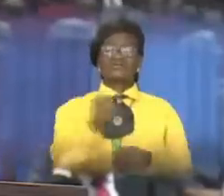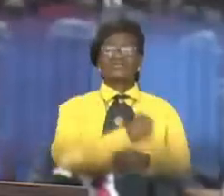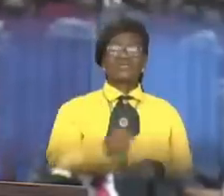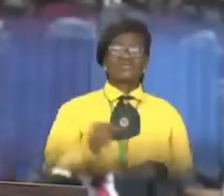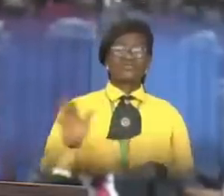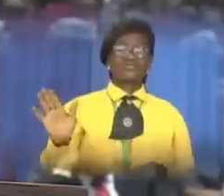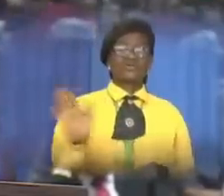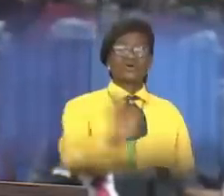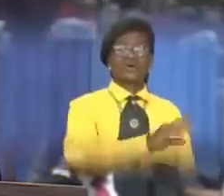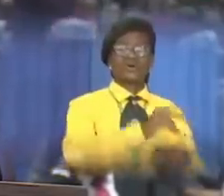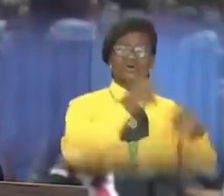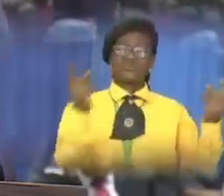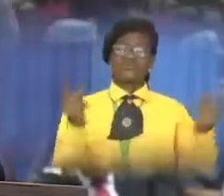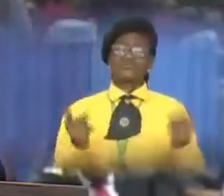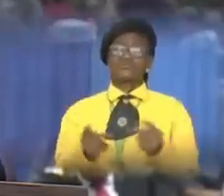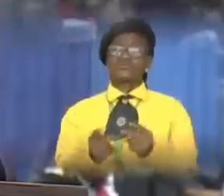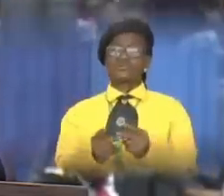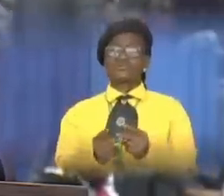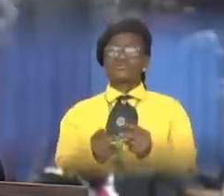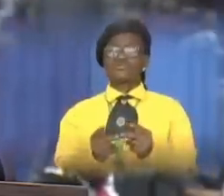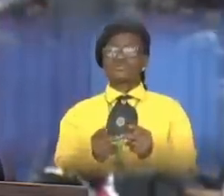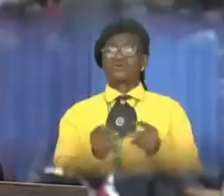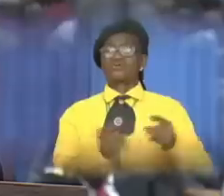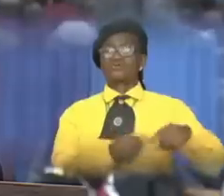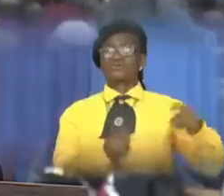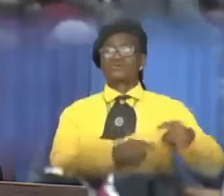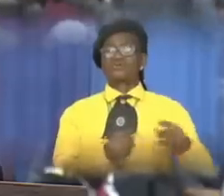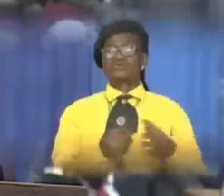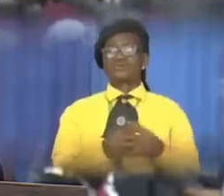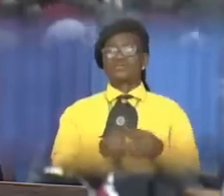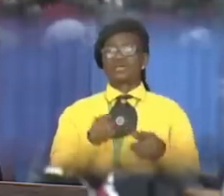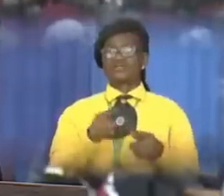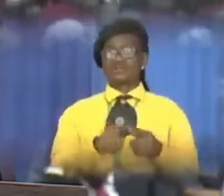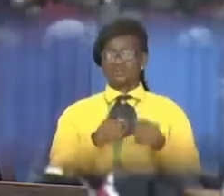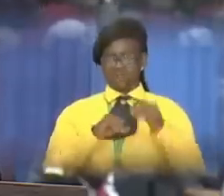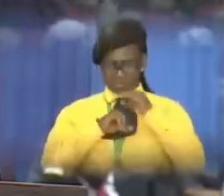band, could you please begin to worship God for us?